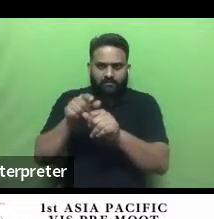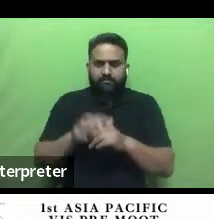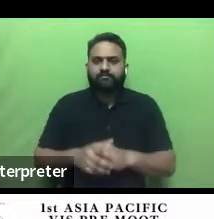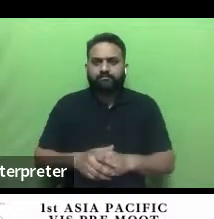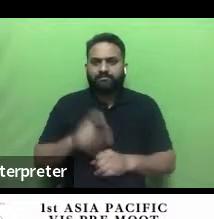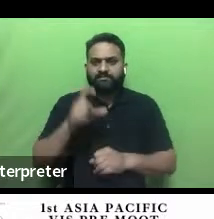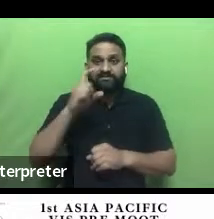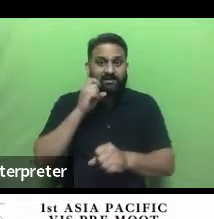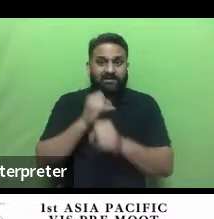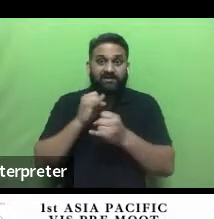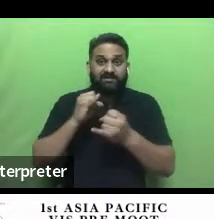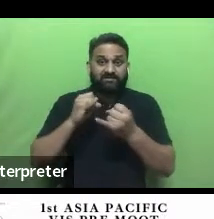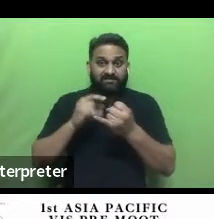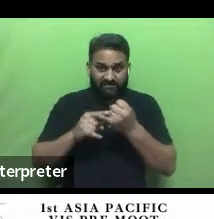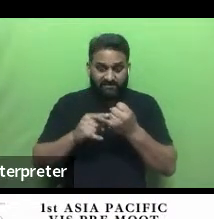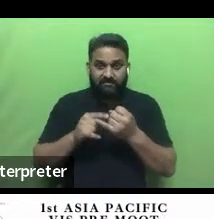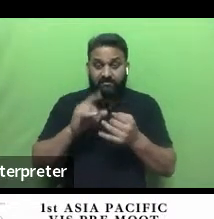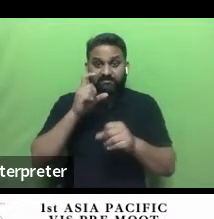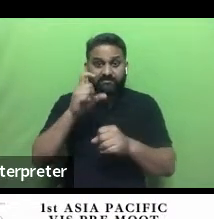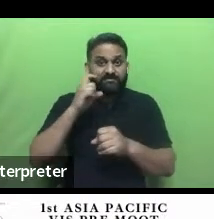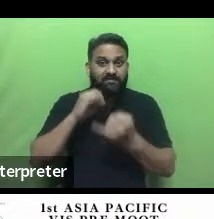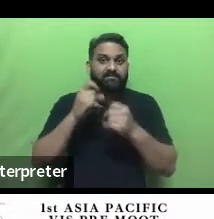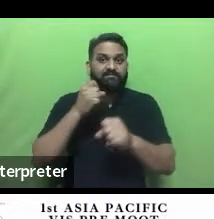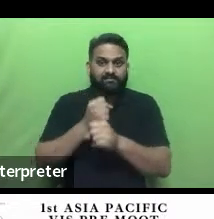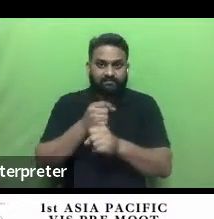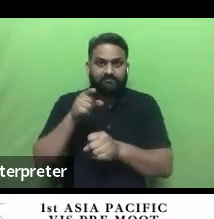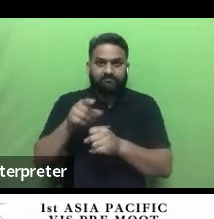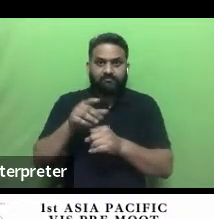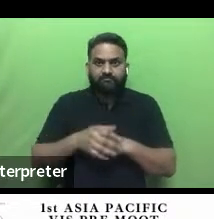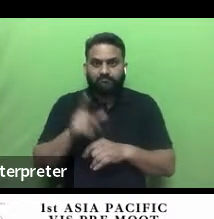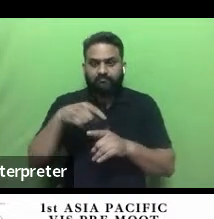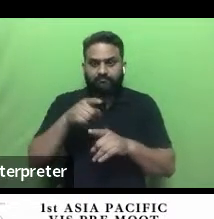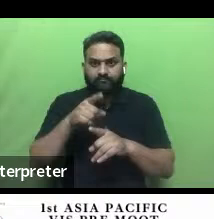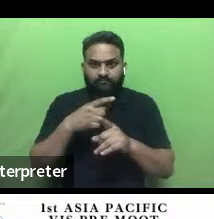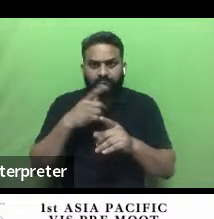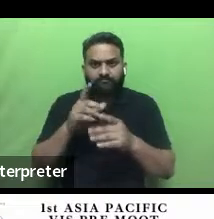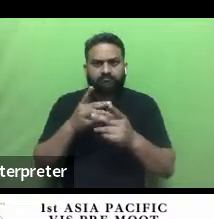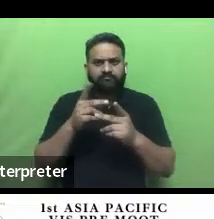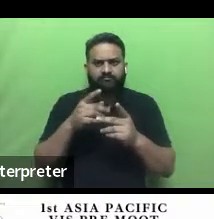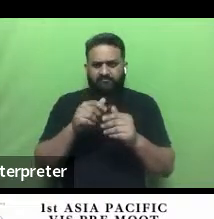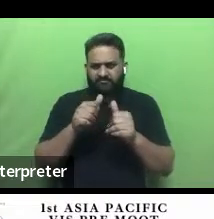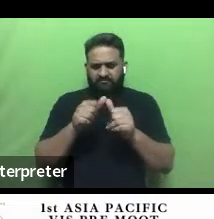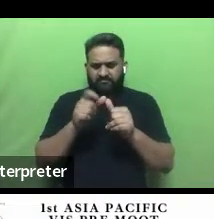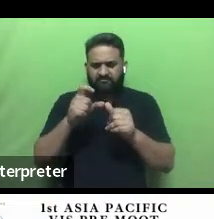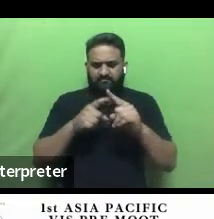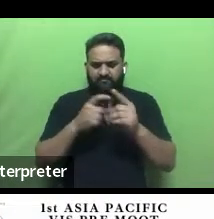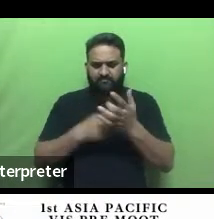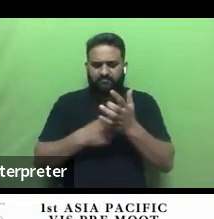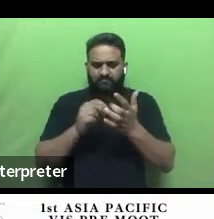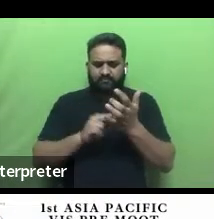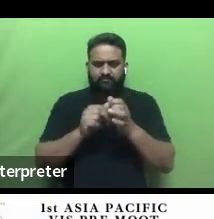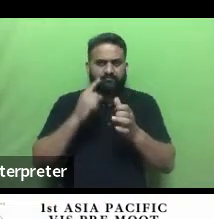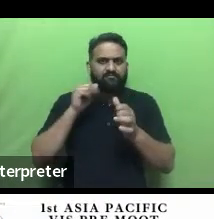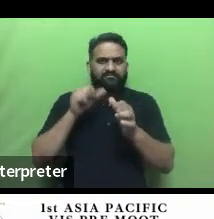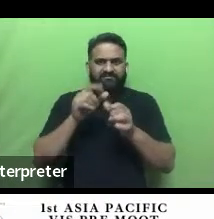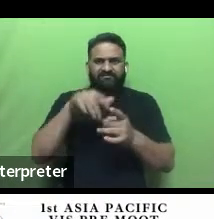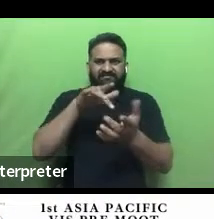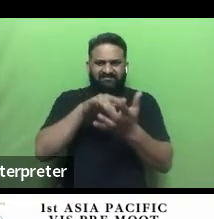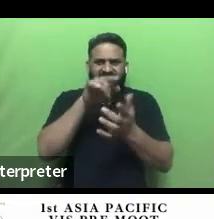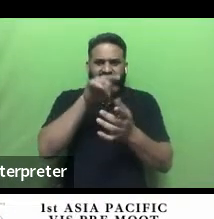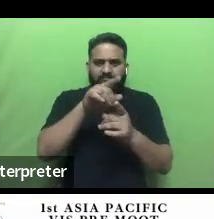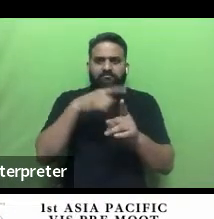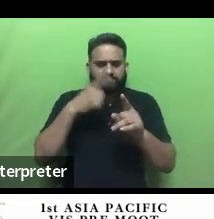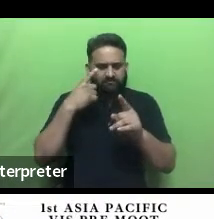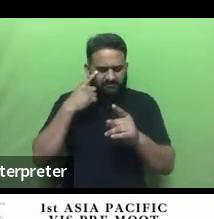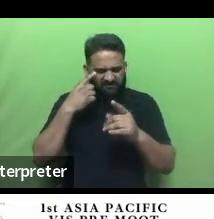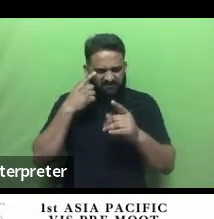CISG. And it was a bit difficult to locate some case law for Equatoriana and Danubia. And therefore, we believe that taking an